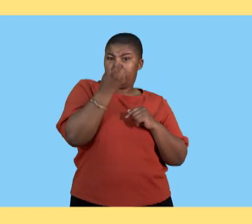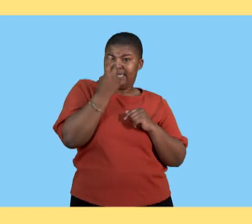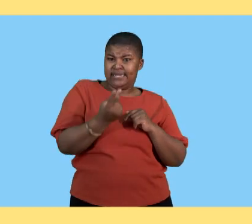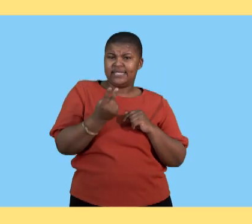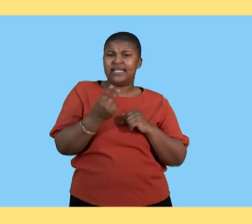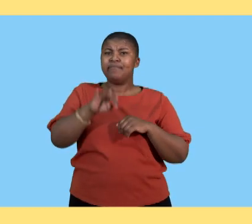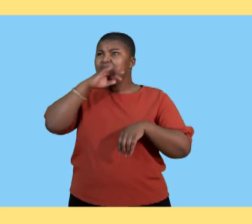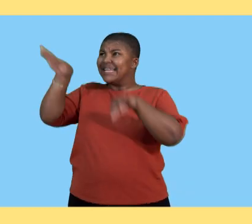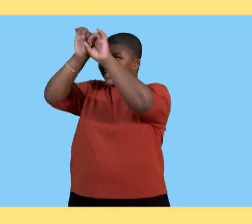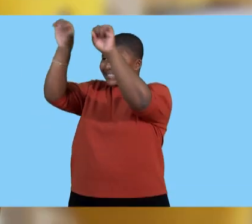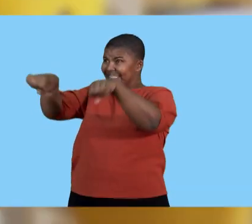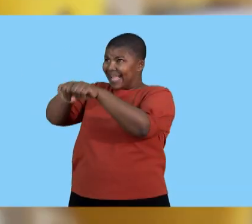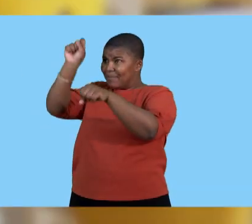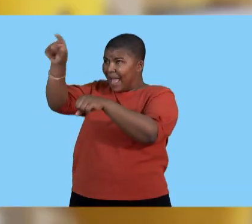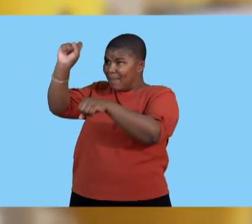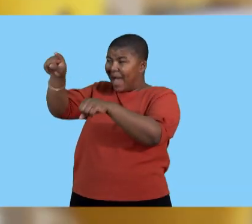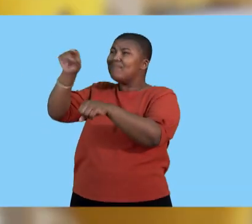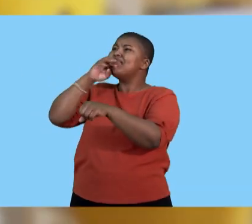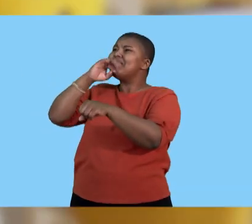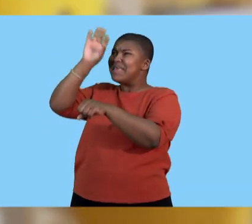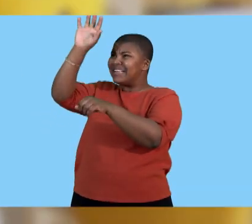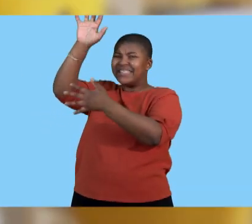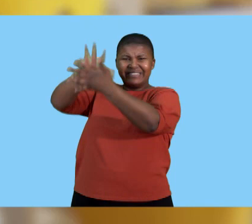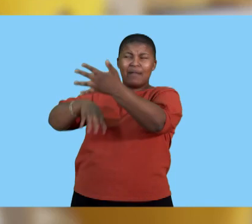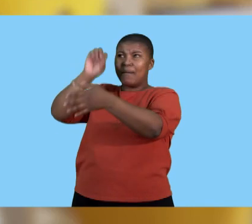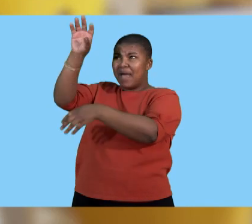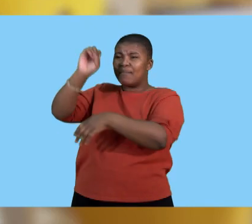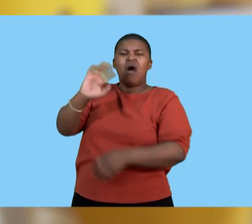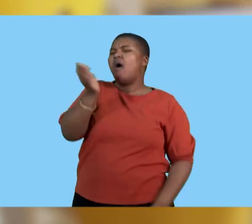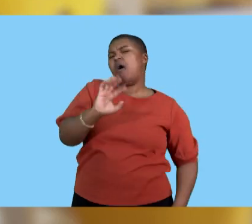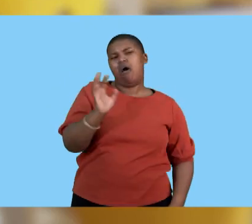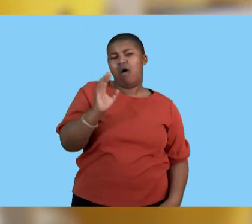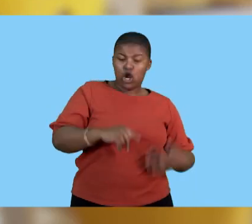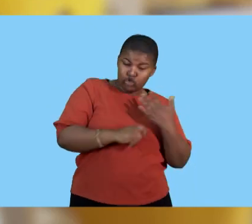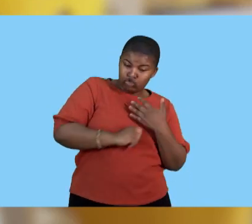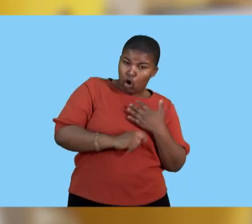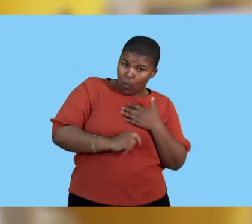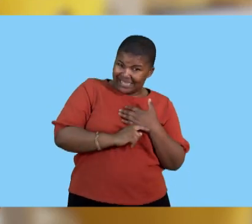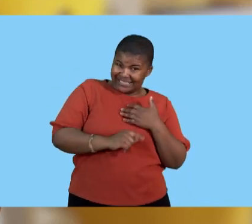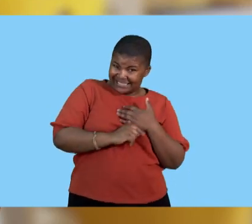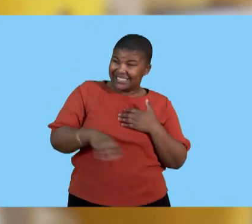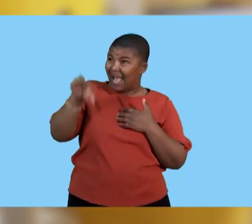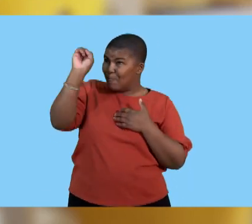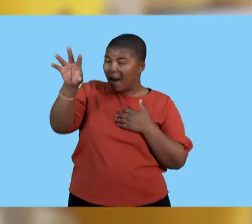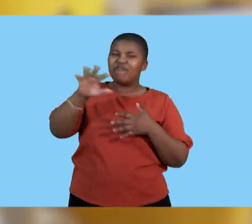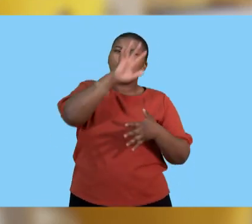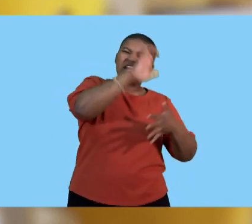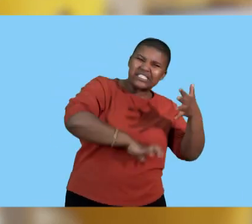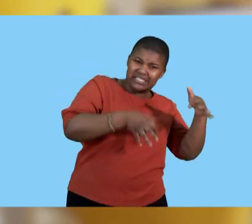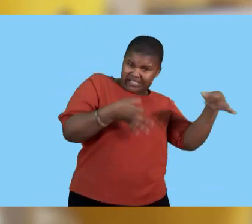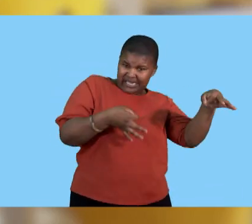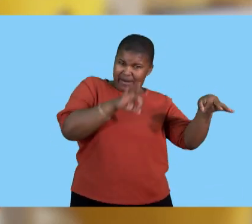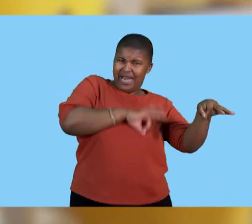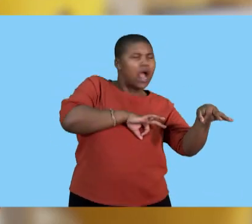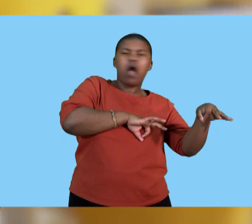Note in the statement of comprehensive income. It does not go there. Your drawings are not to be recorded in the statement